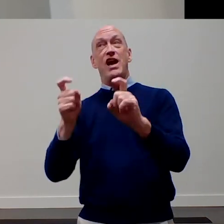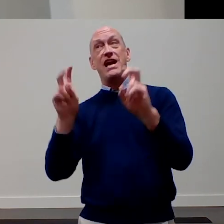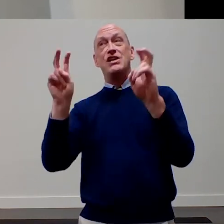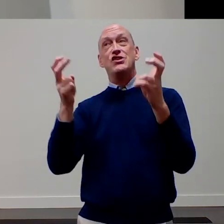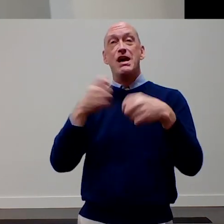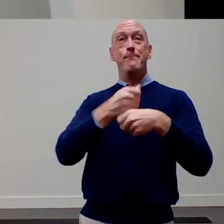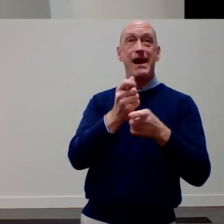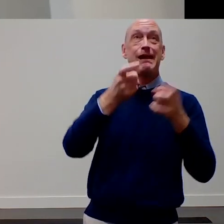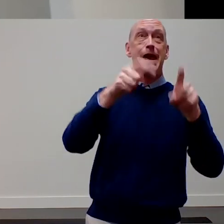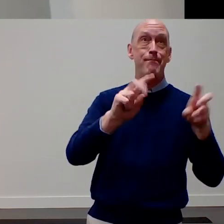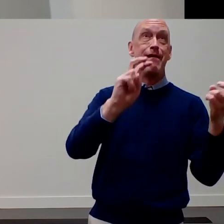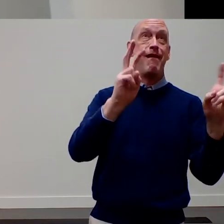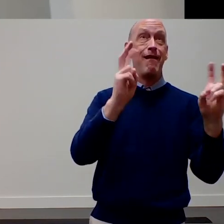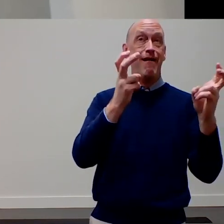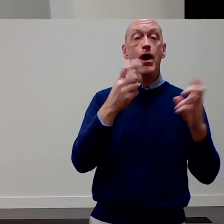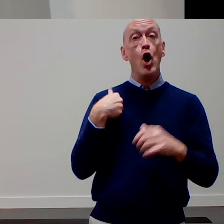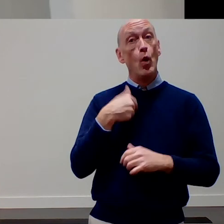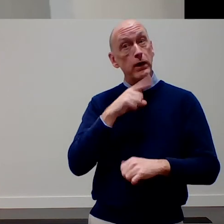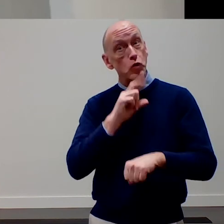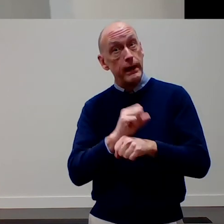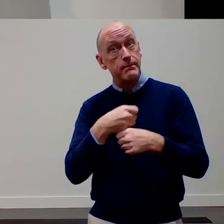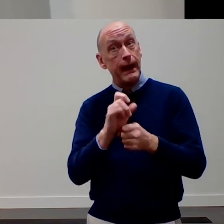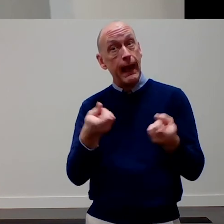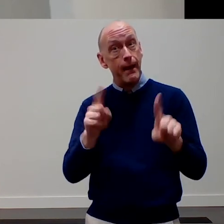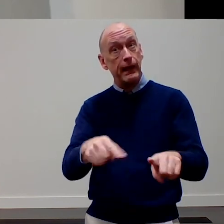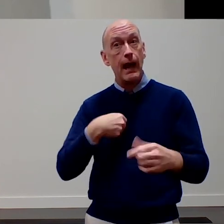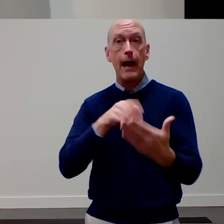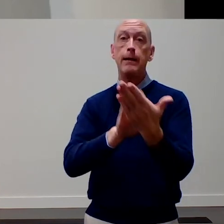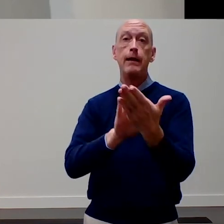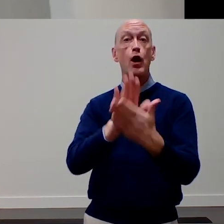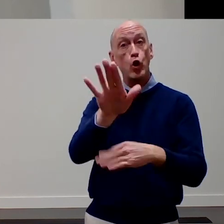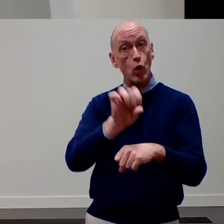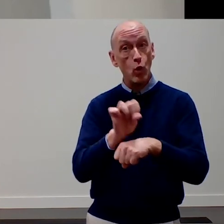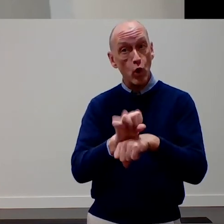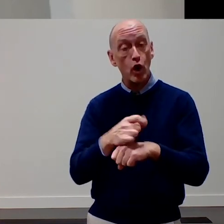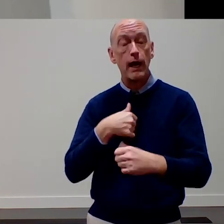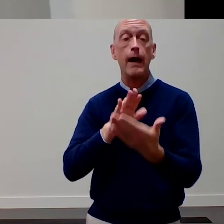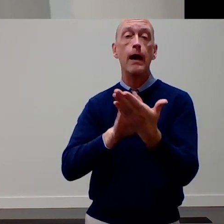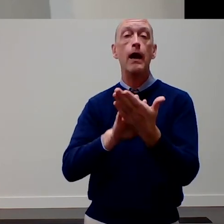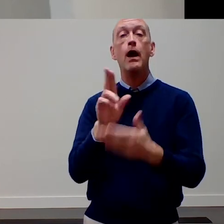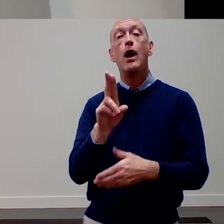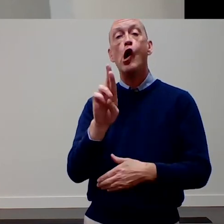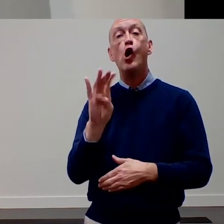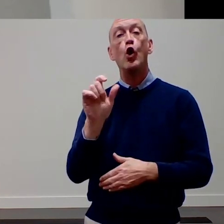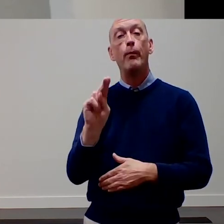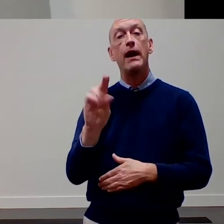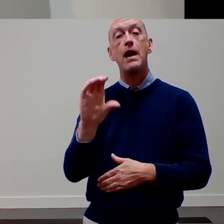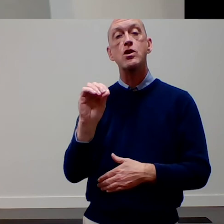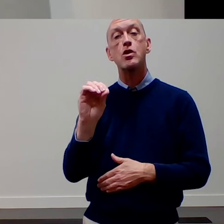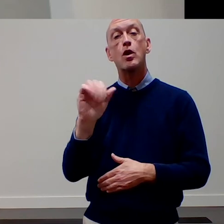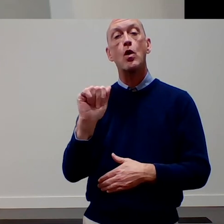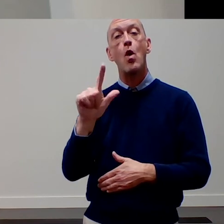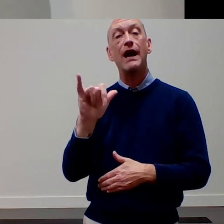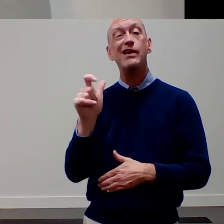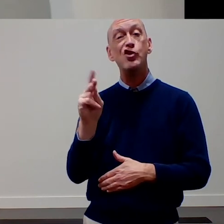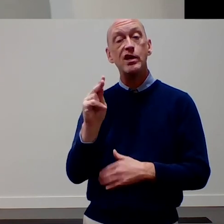address many issues we face, but I personally will work hard to support our staff and our teachers as we go through